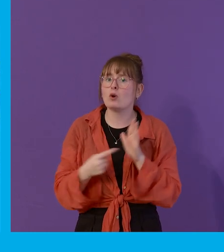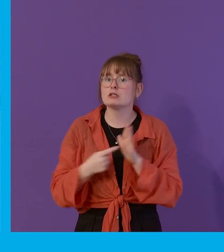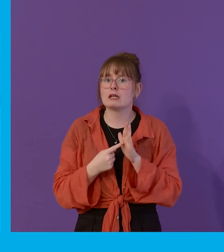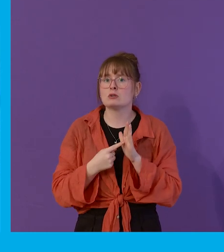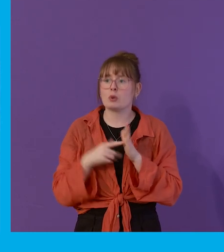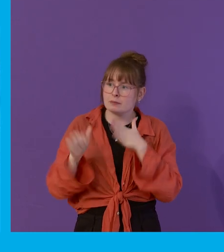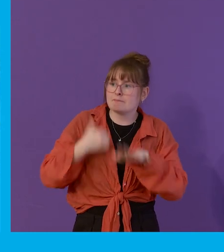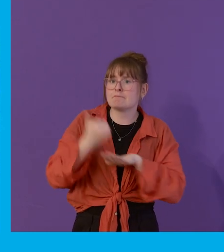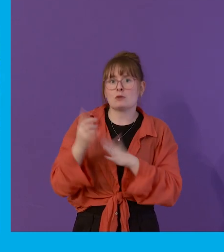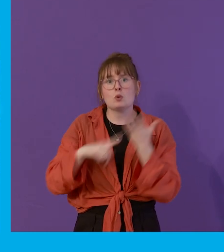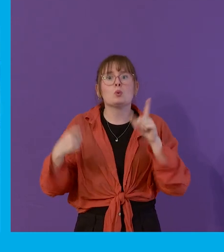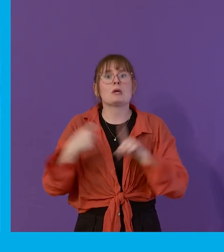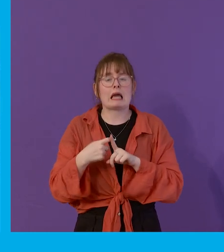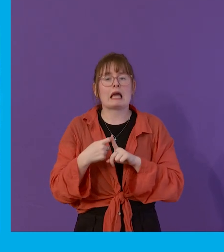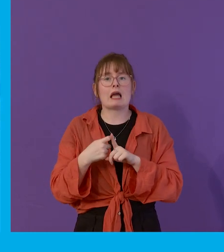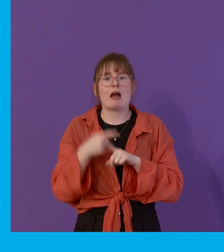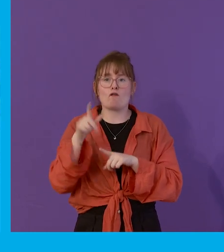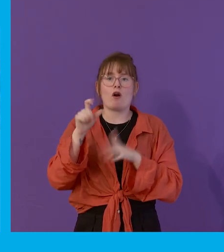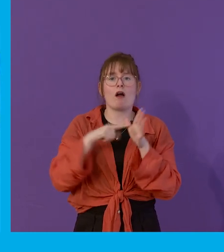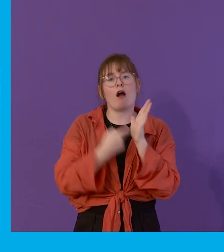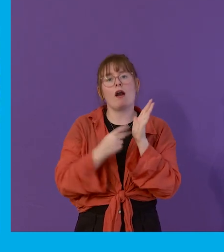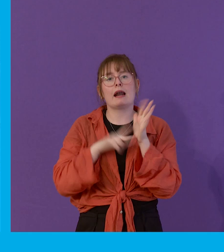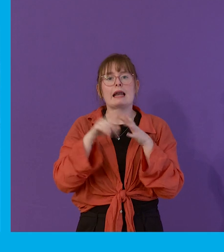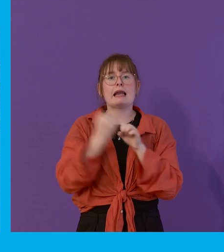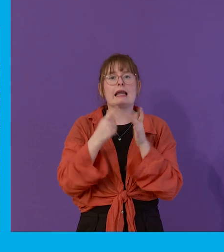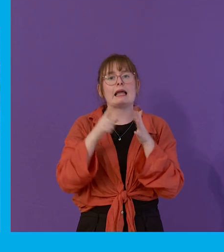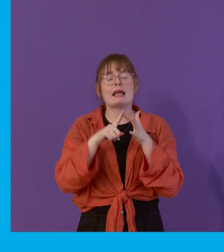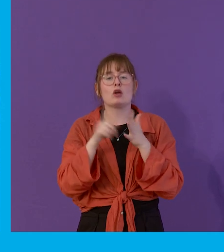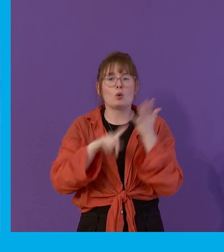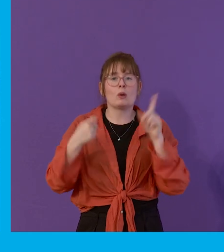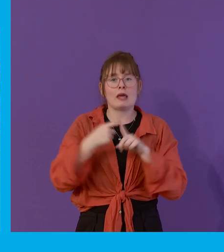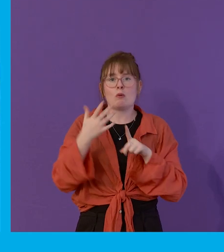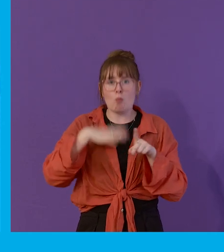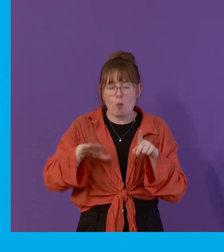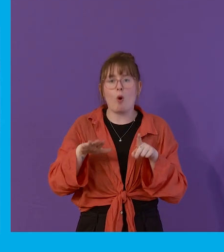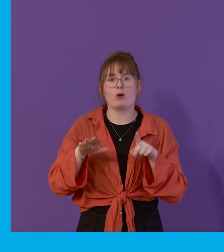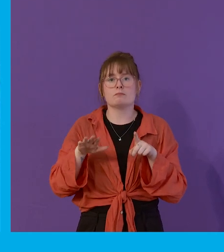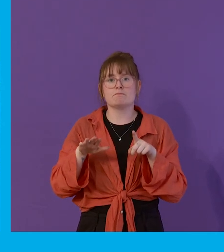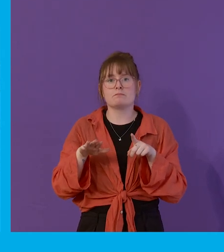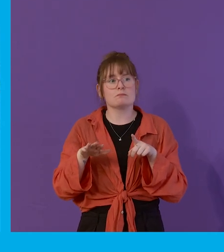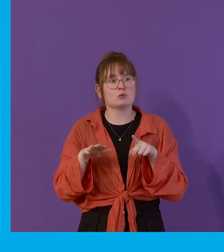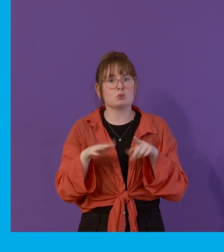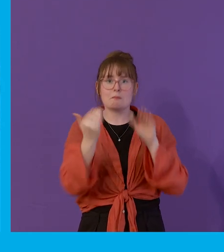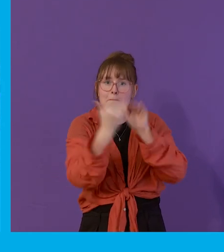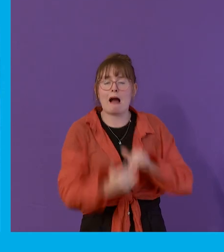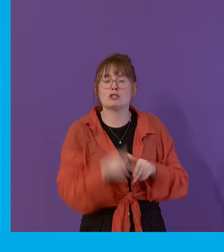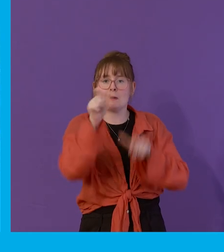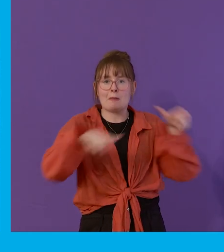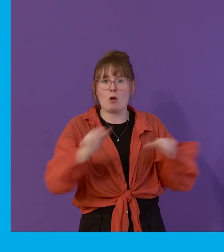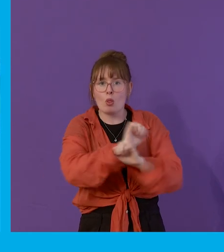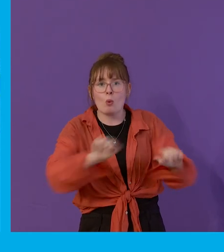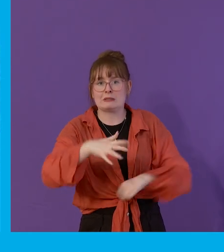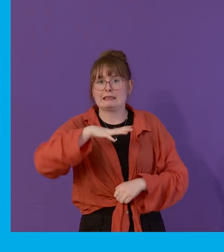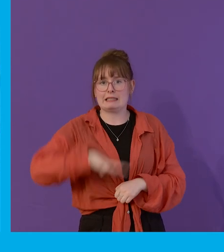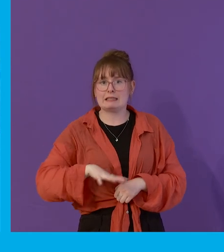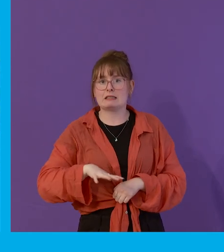United Kingdom, for me and for Carnegie UK, is that point of subsidiarity, being able to respond to local needs in a way that is proportionate,